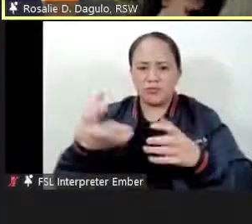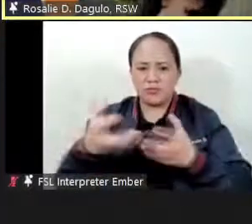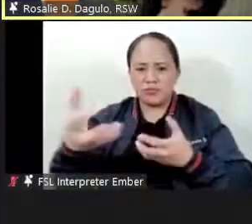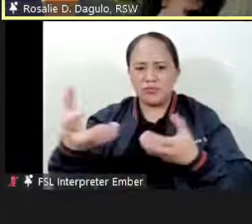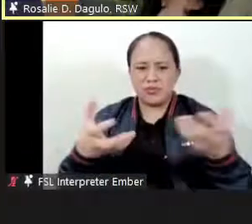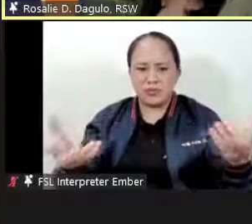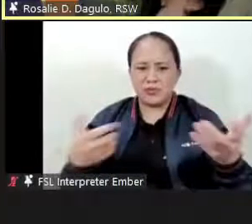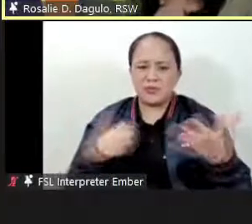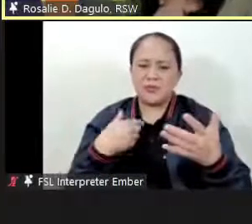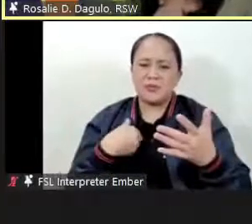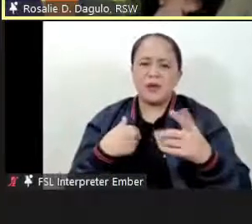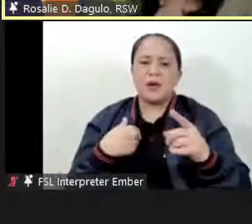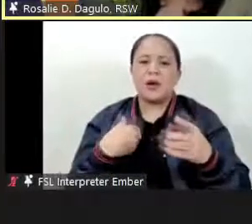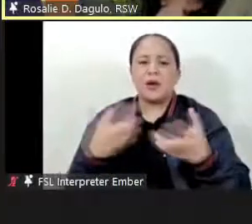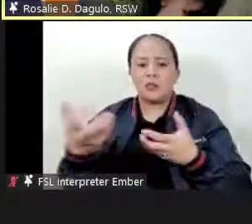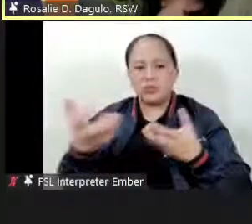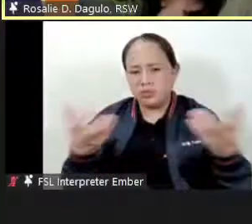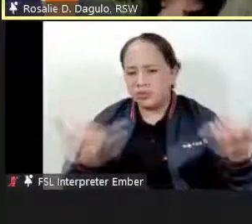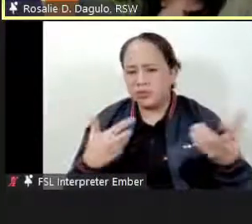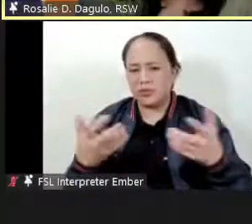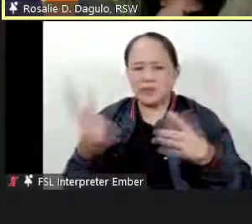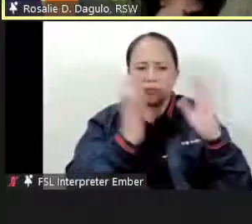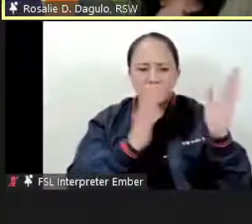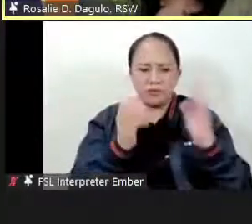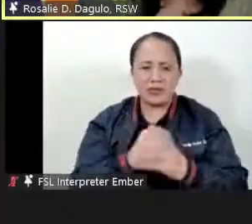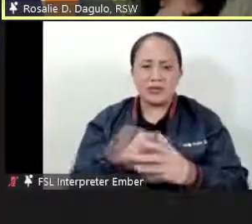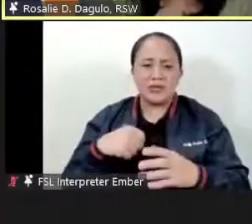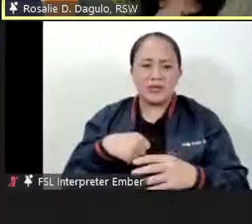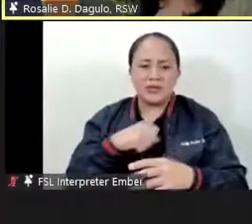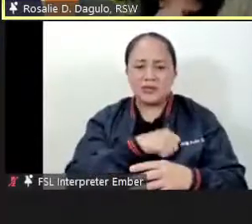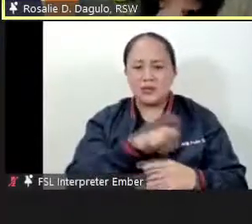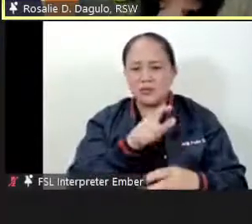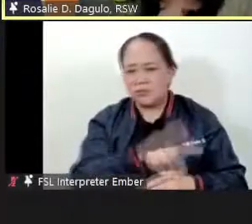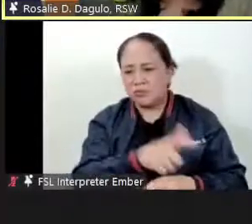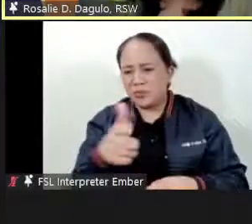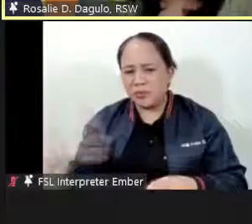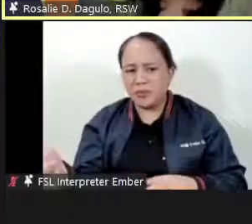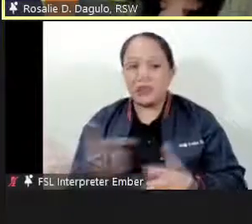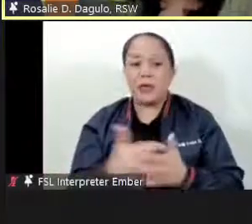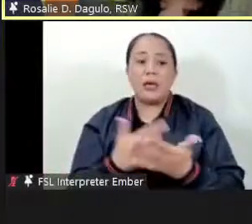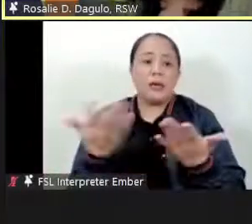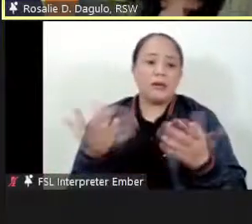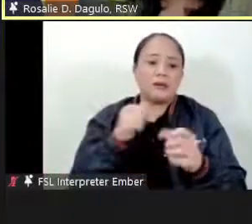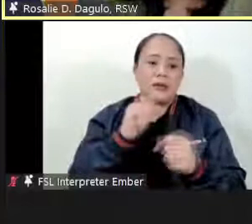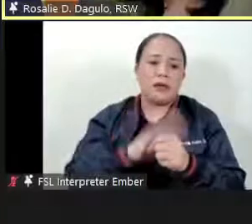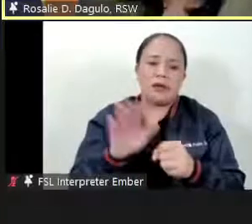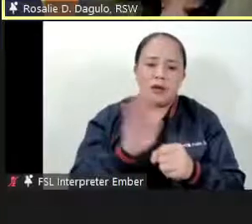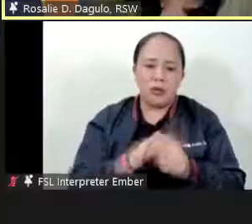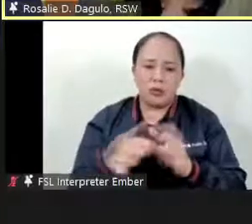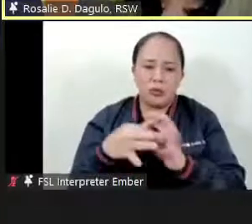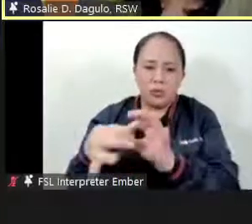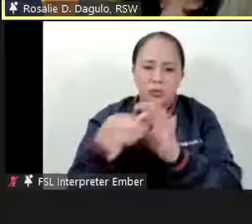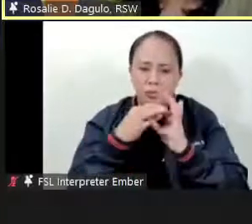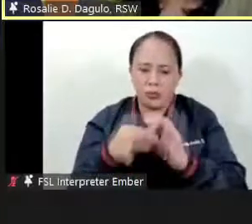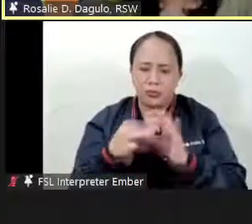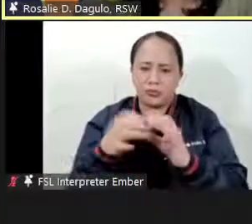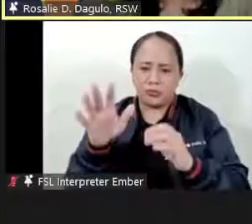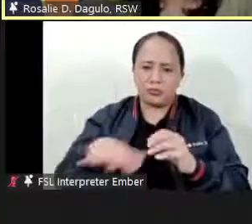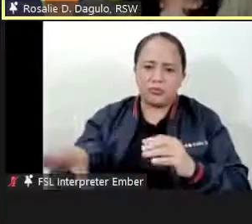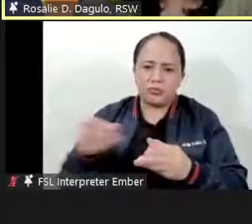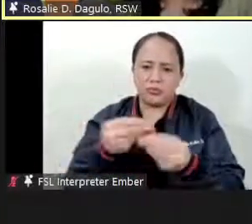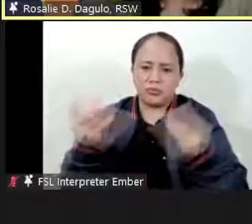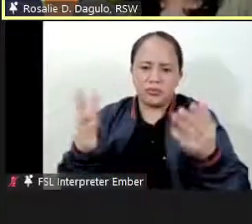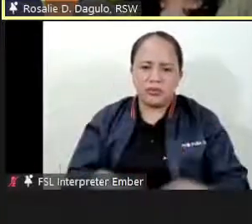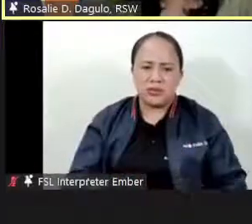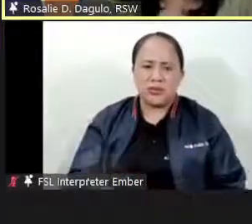and inadequate coordination among providers are given solutions. What is